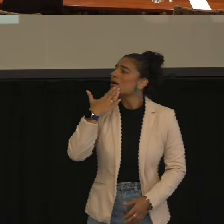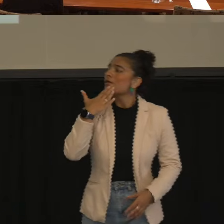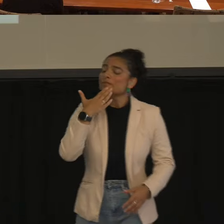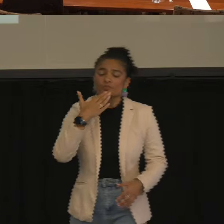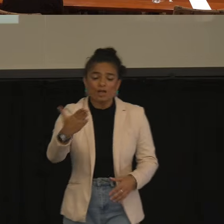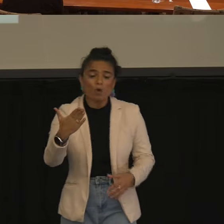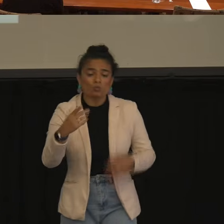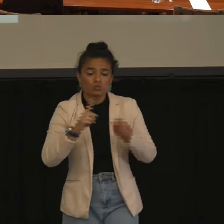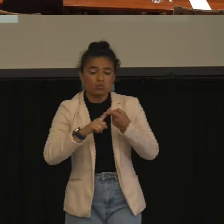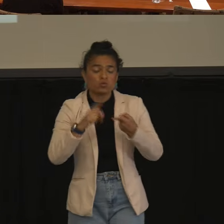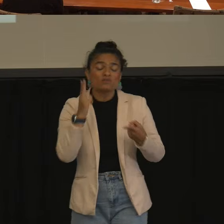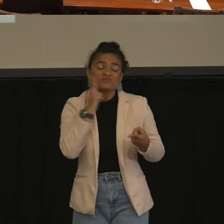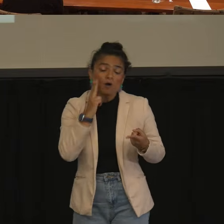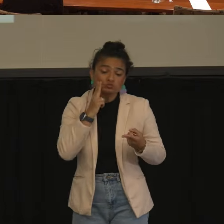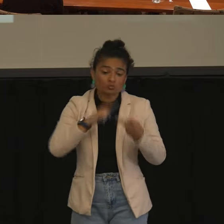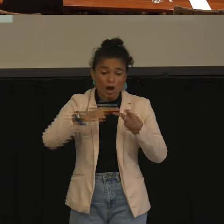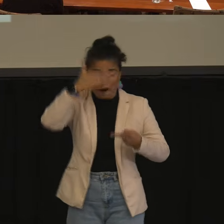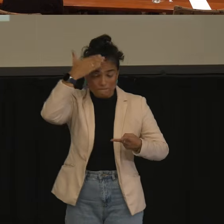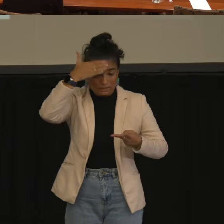Thank you.